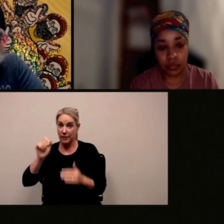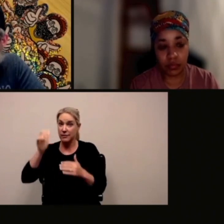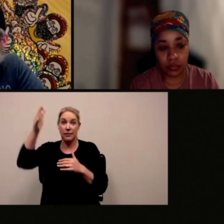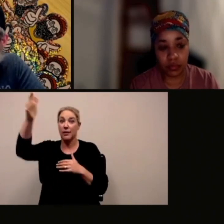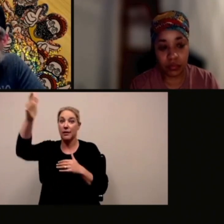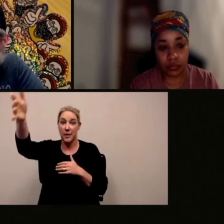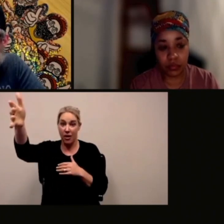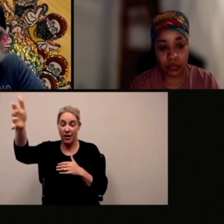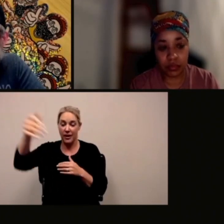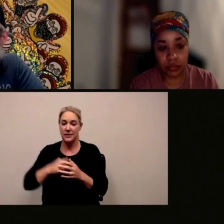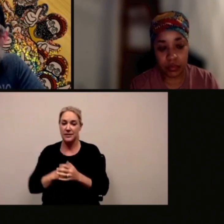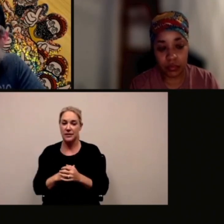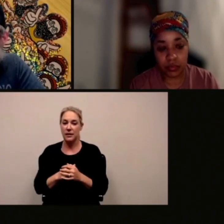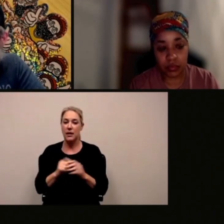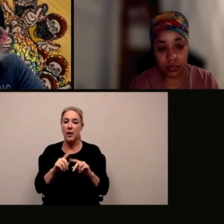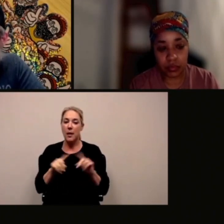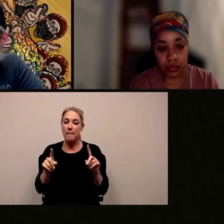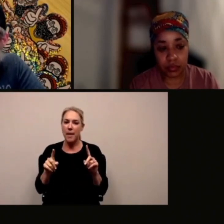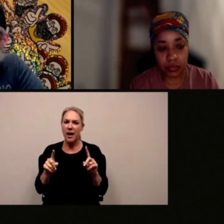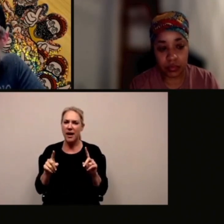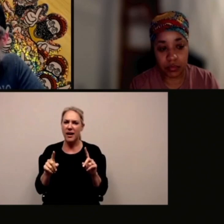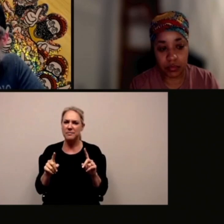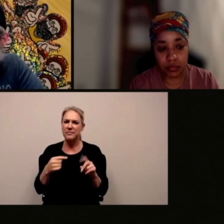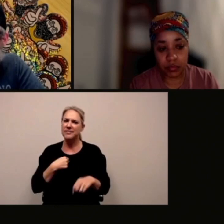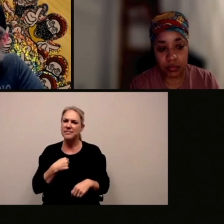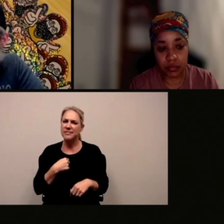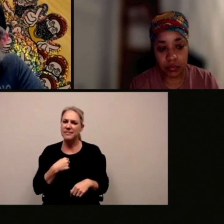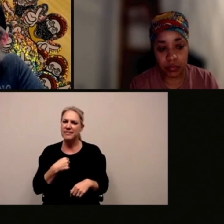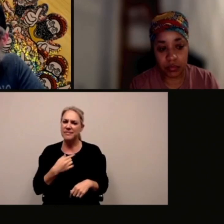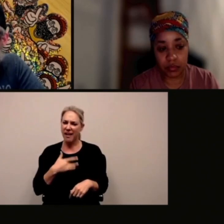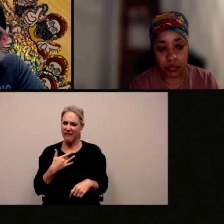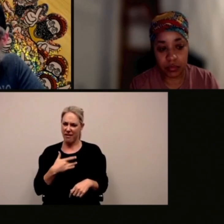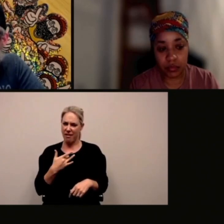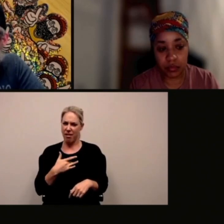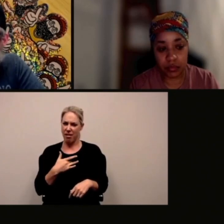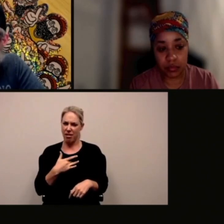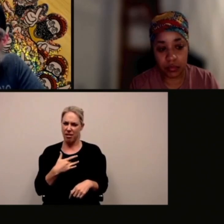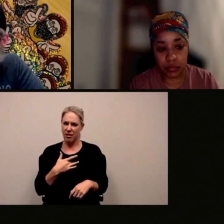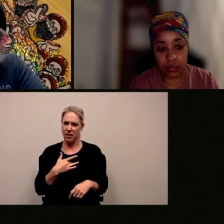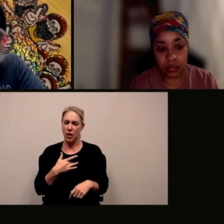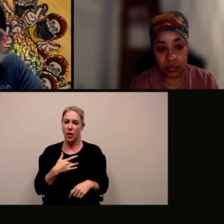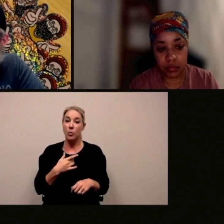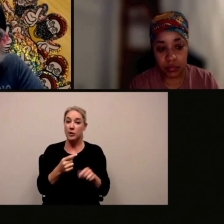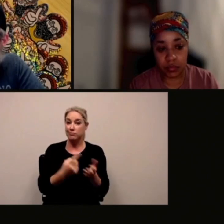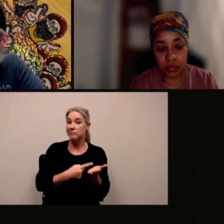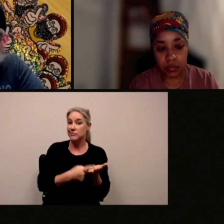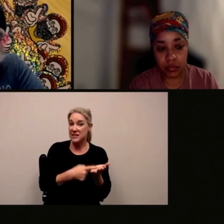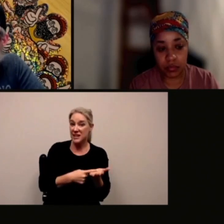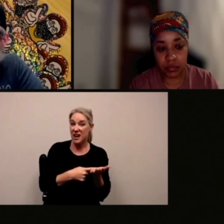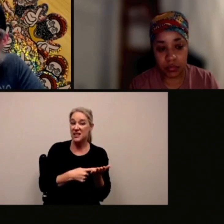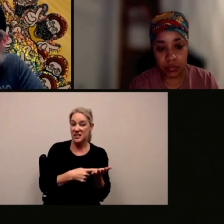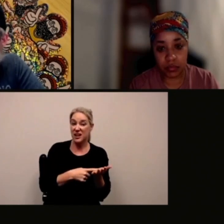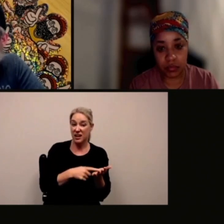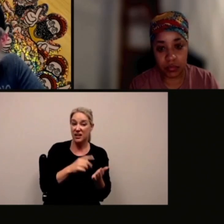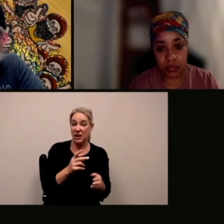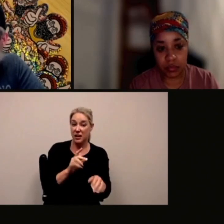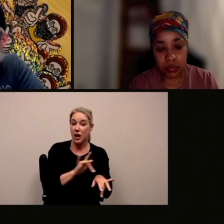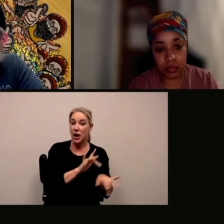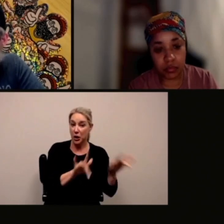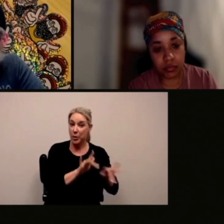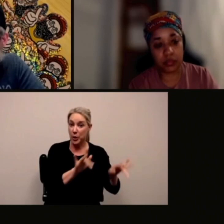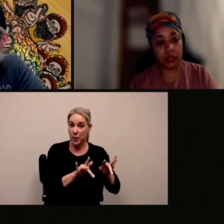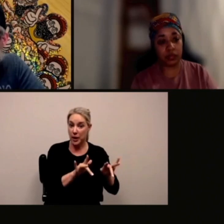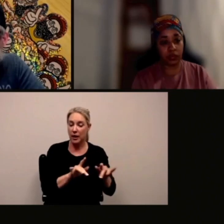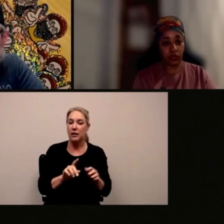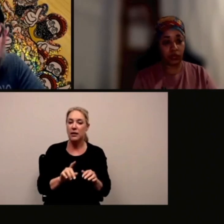But something that I really feel, especially because we were talking about physical computing, is just the hands-on and starting with